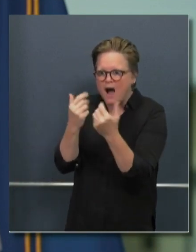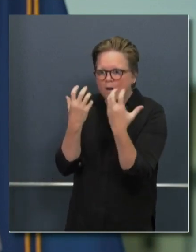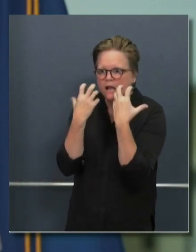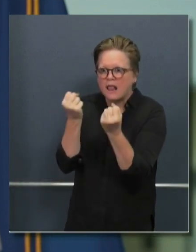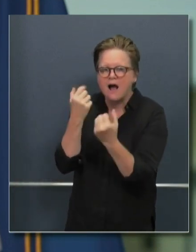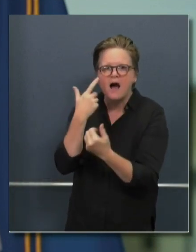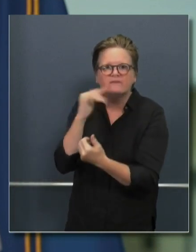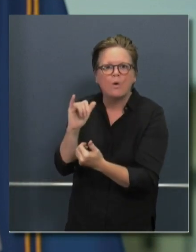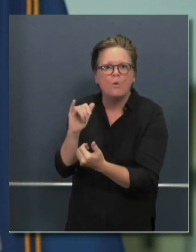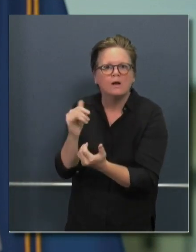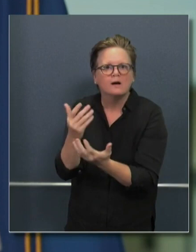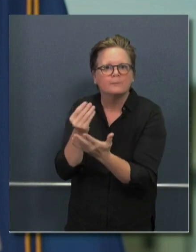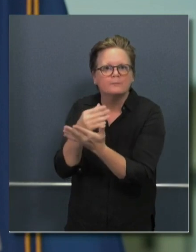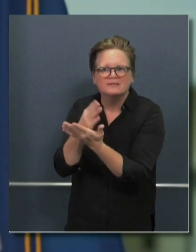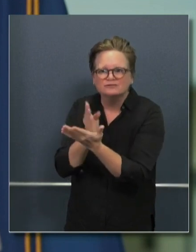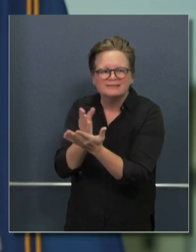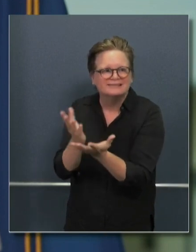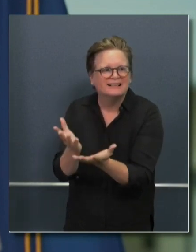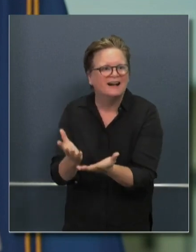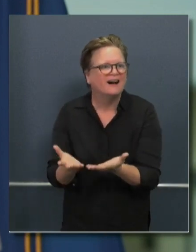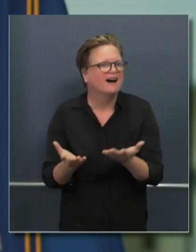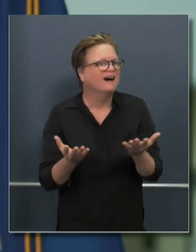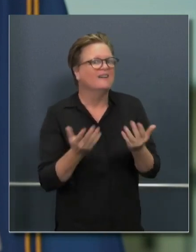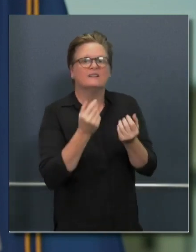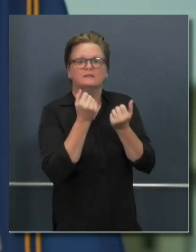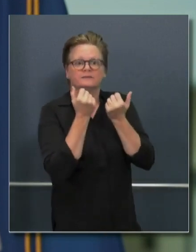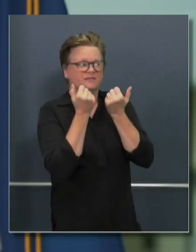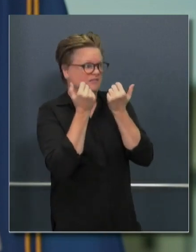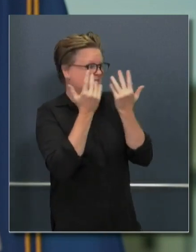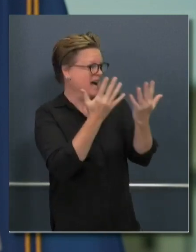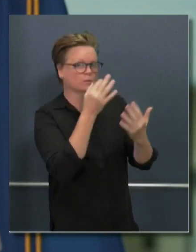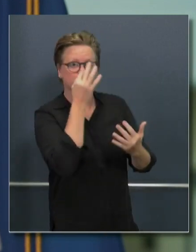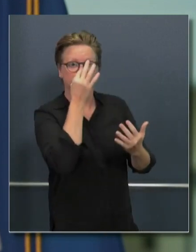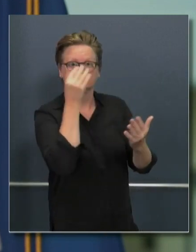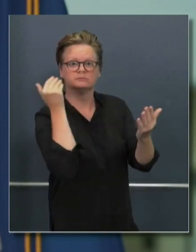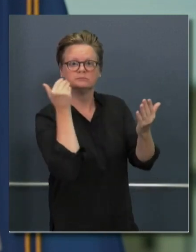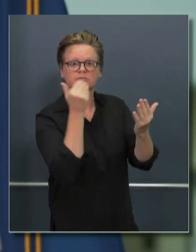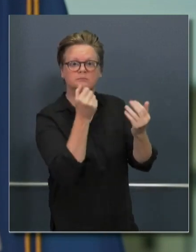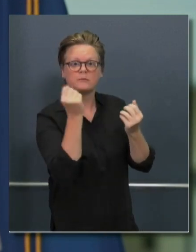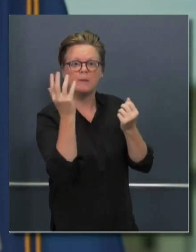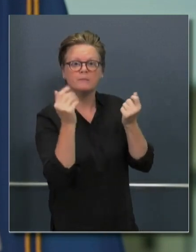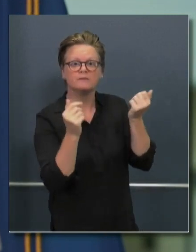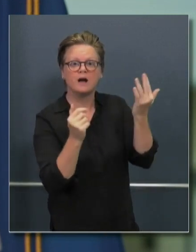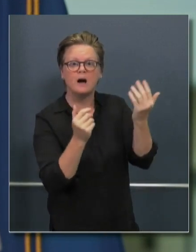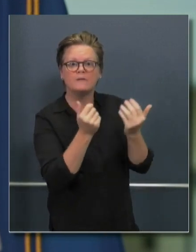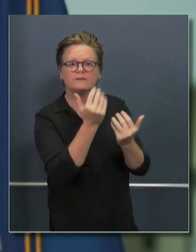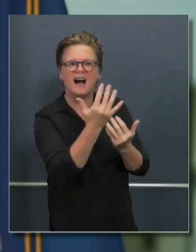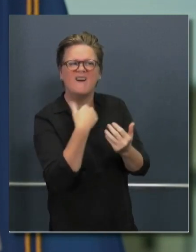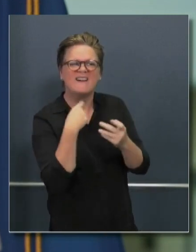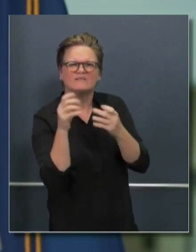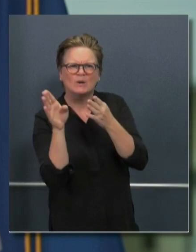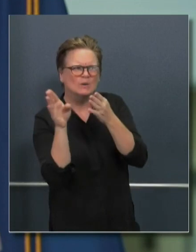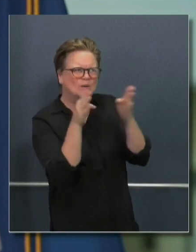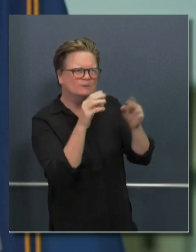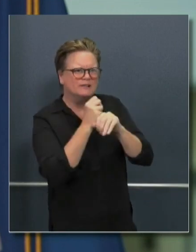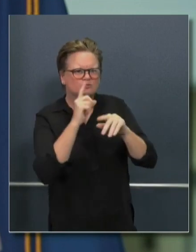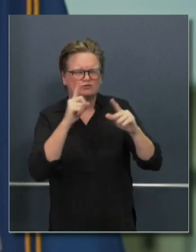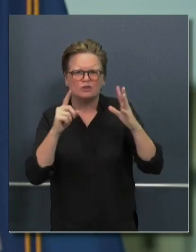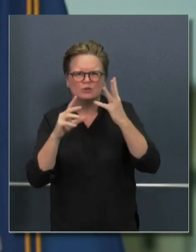tweet to tweet, moment by moment, hearing by hearing, but focused nonetheless, mindful of your future, your